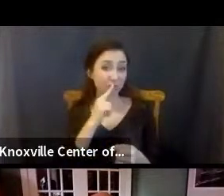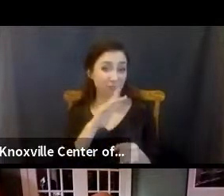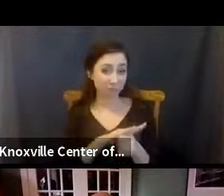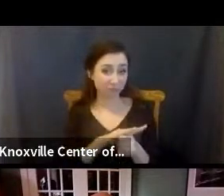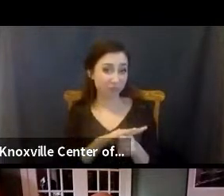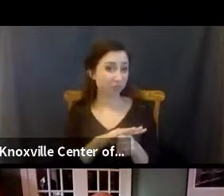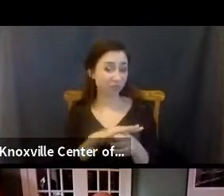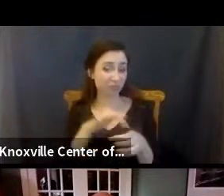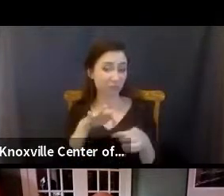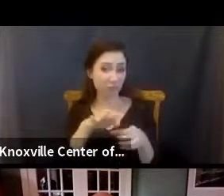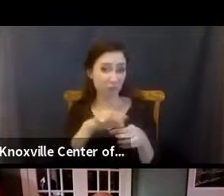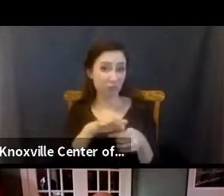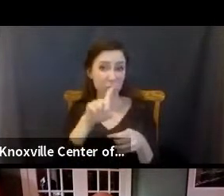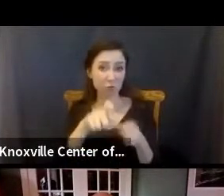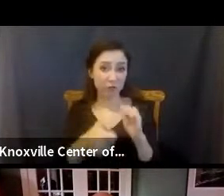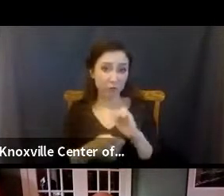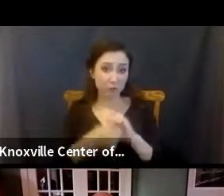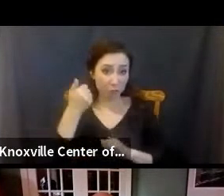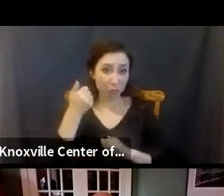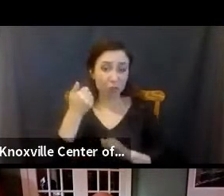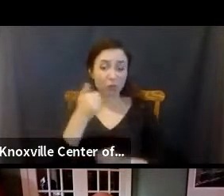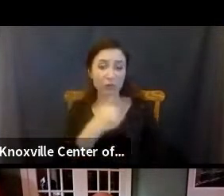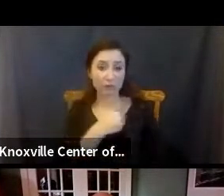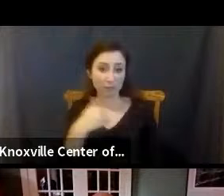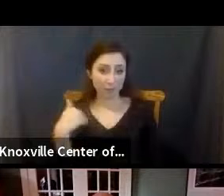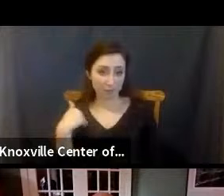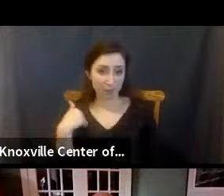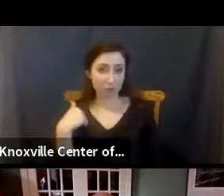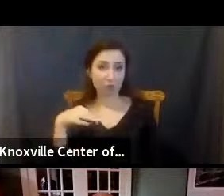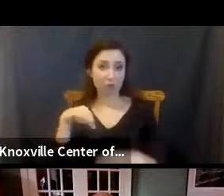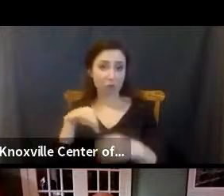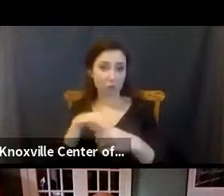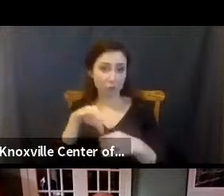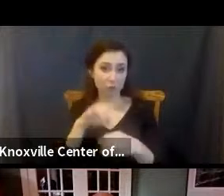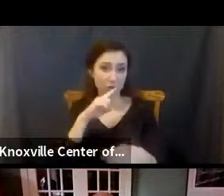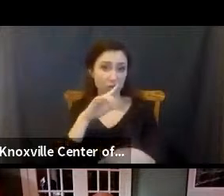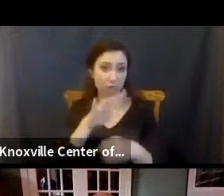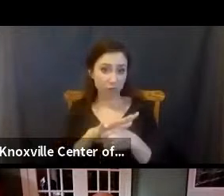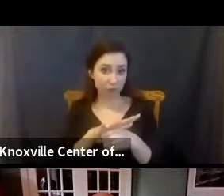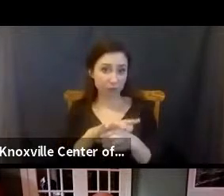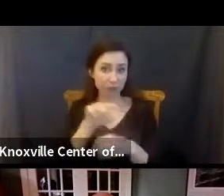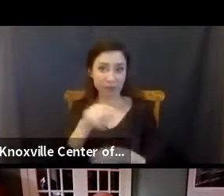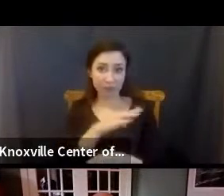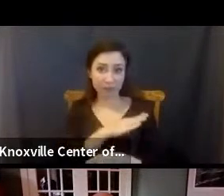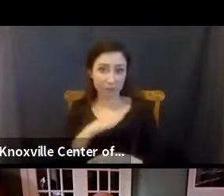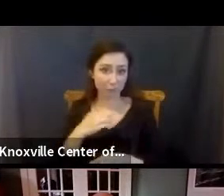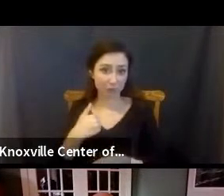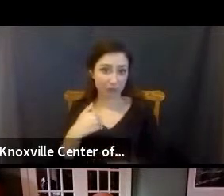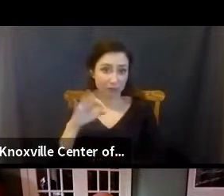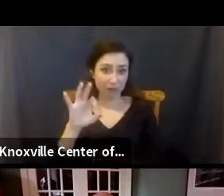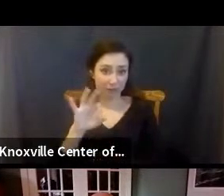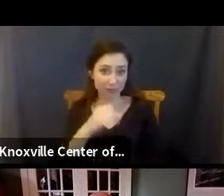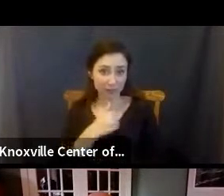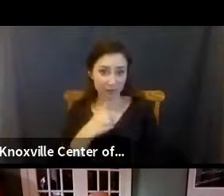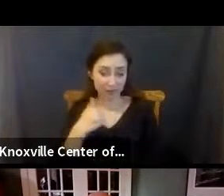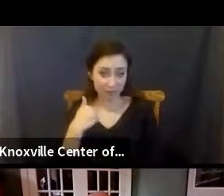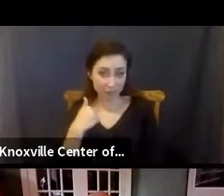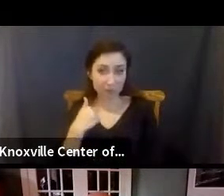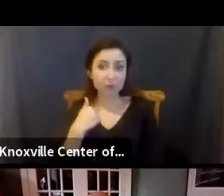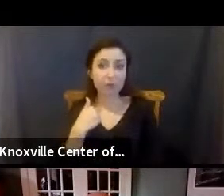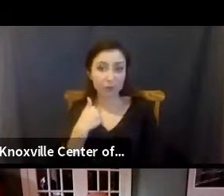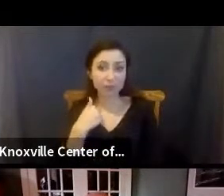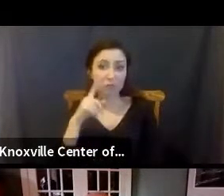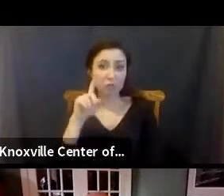board needs a majority of the membership voting affirmatively. This board has 9 members, and therefore